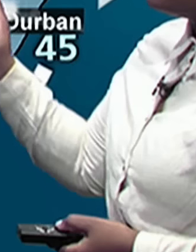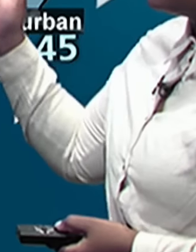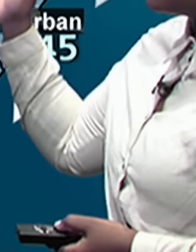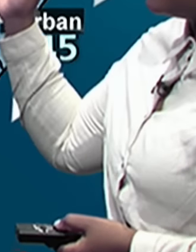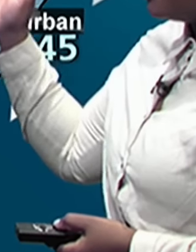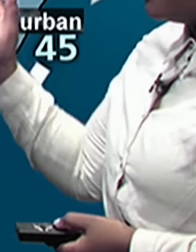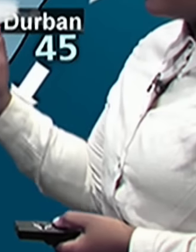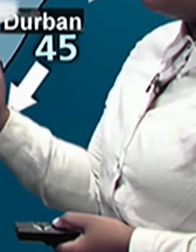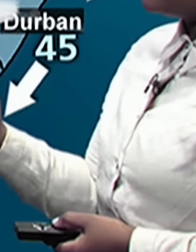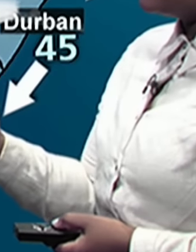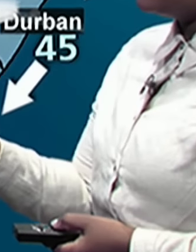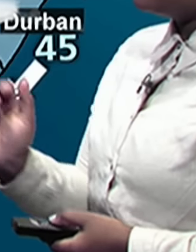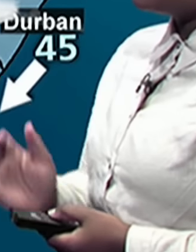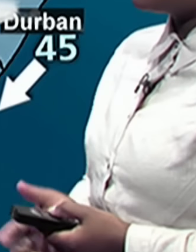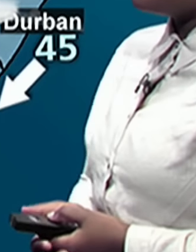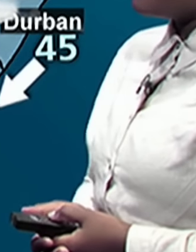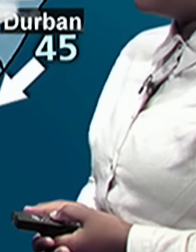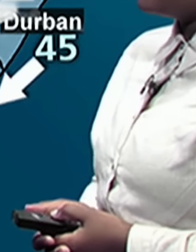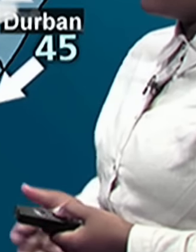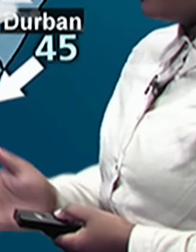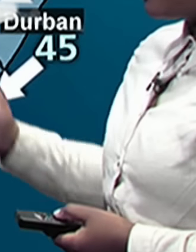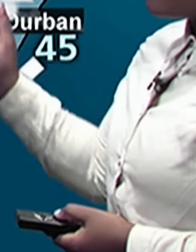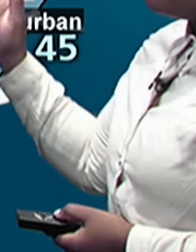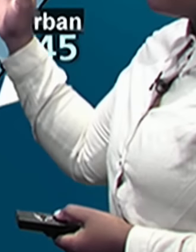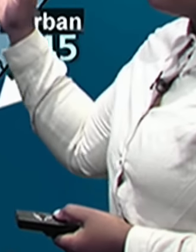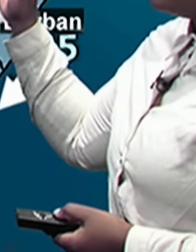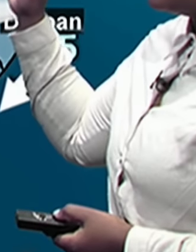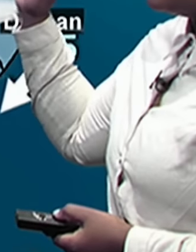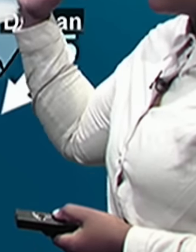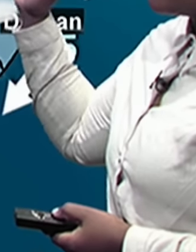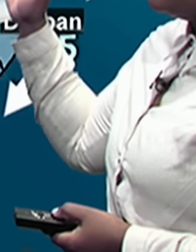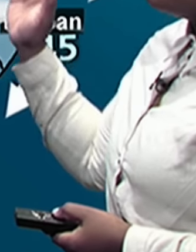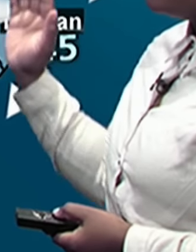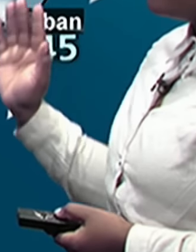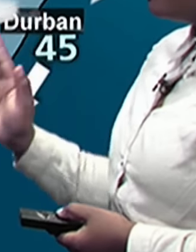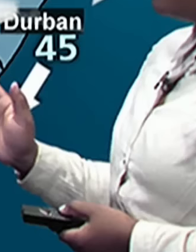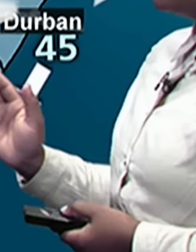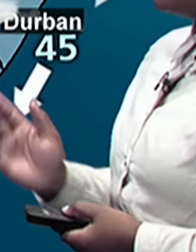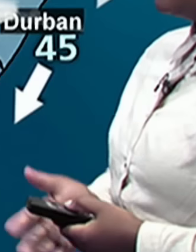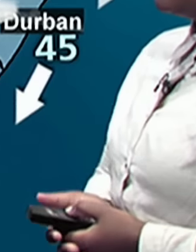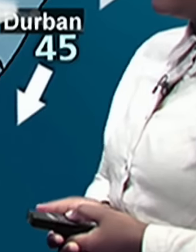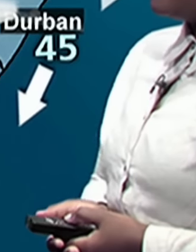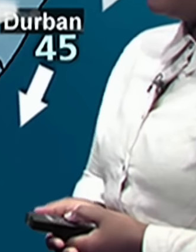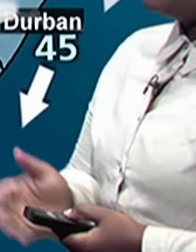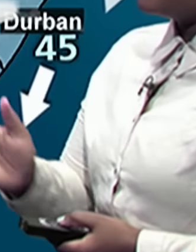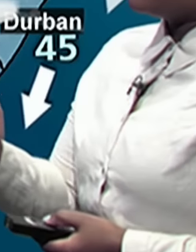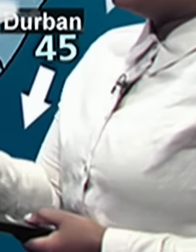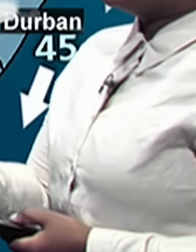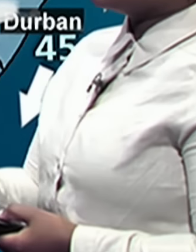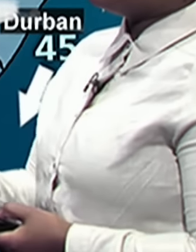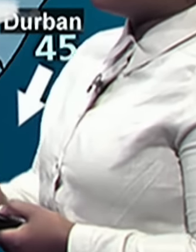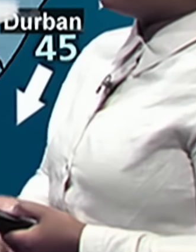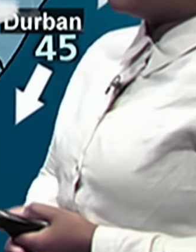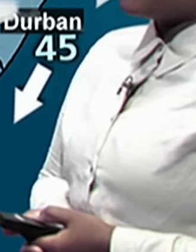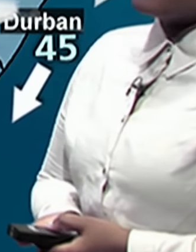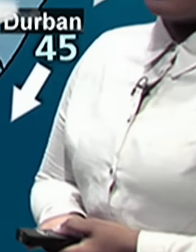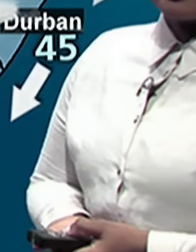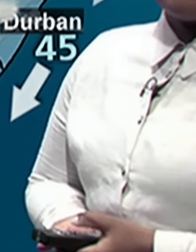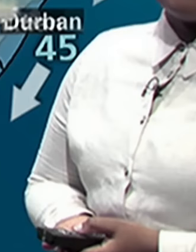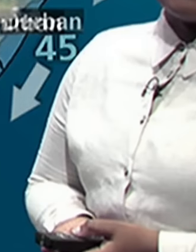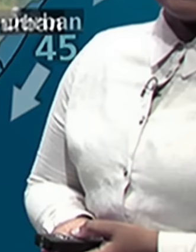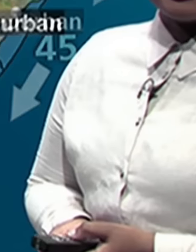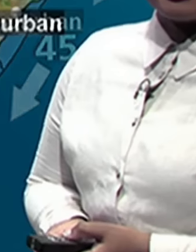pula a tswelela ka diperesente di le 30 ka kwa province ya kwa Limpopo le Zulu-Natal le dikarolo dingwe tsa province ya